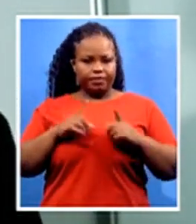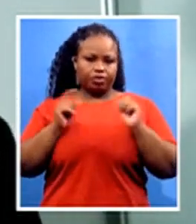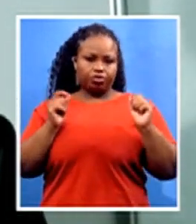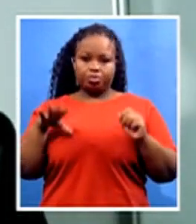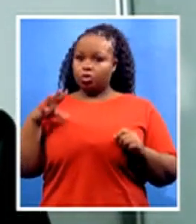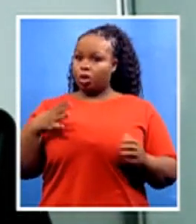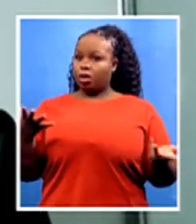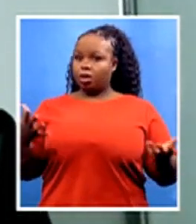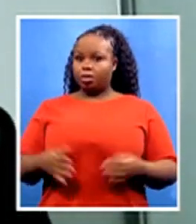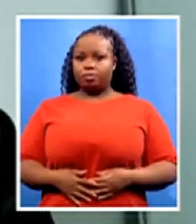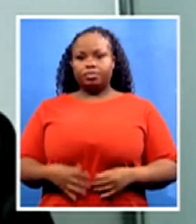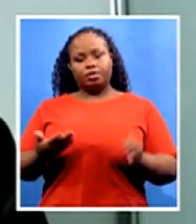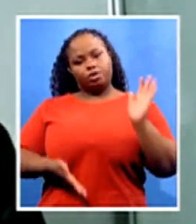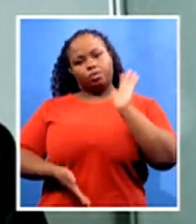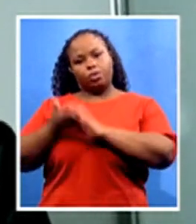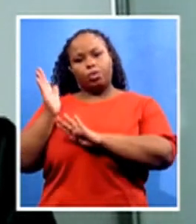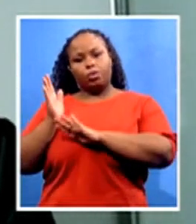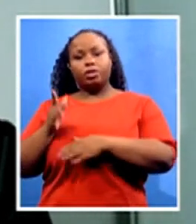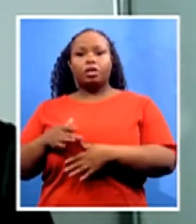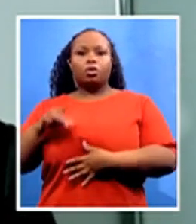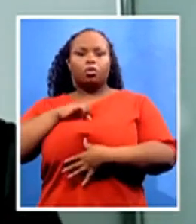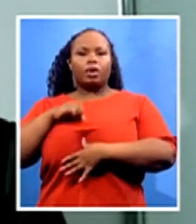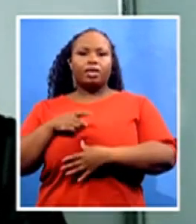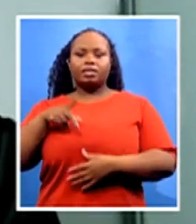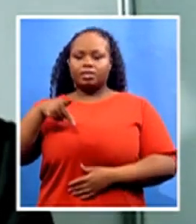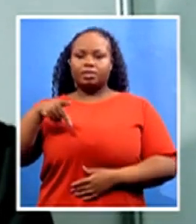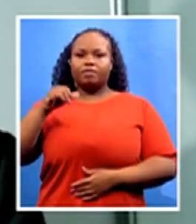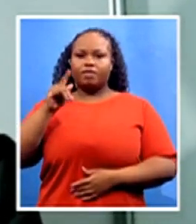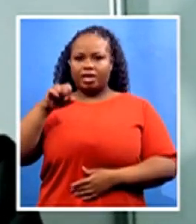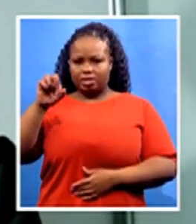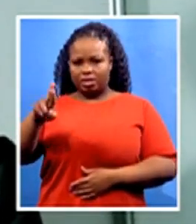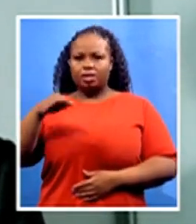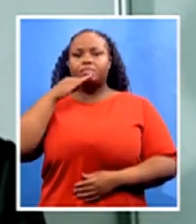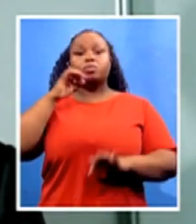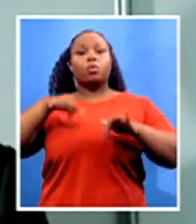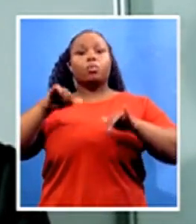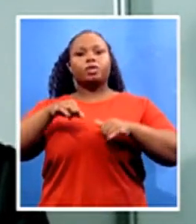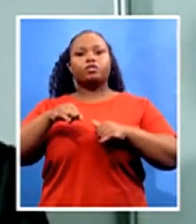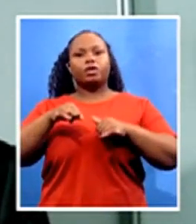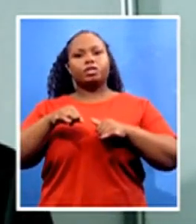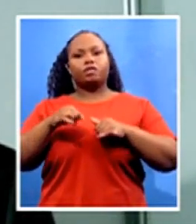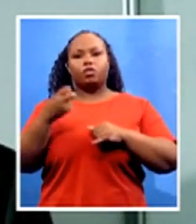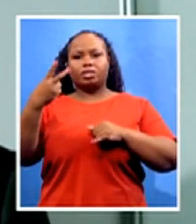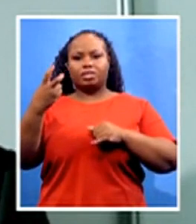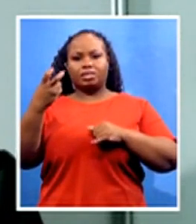Then because this is Pfizer, then they'll be told to wait for a second response. A second